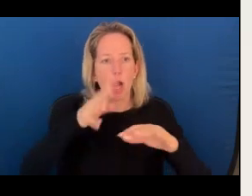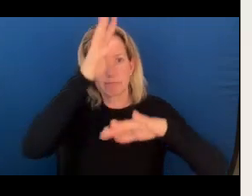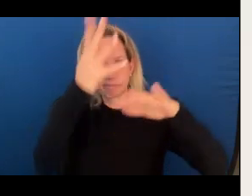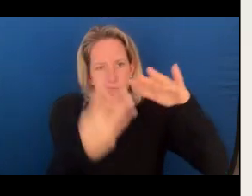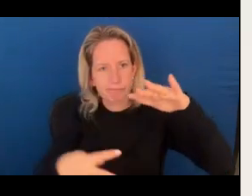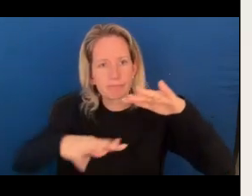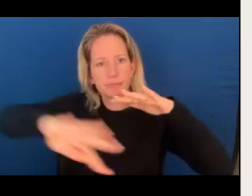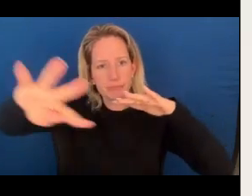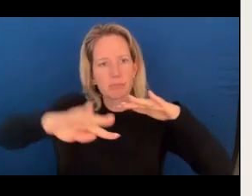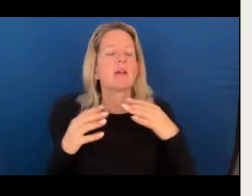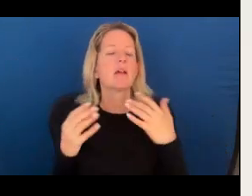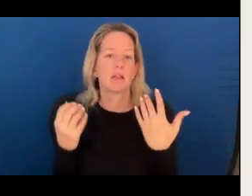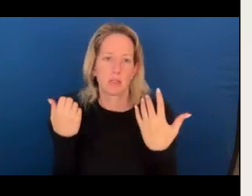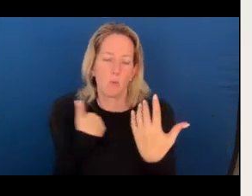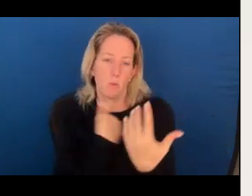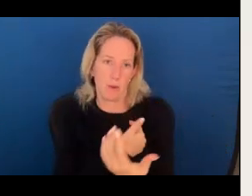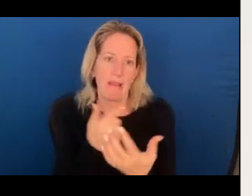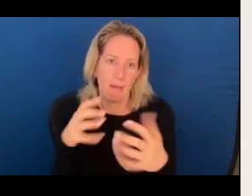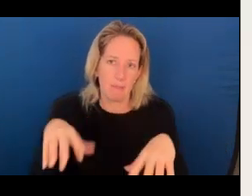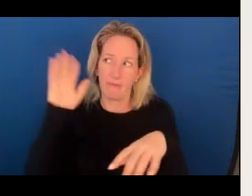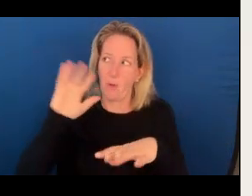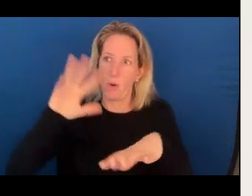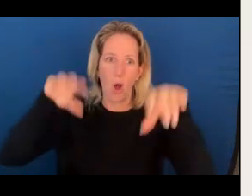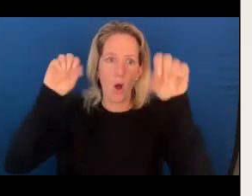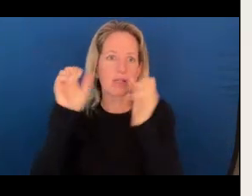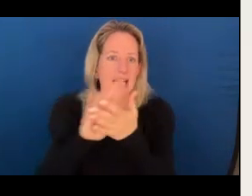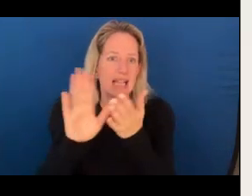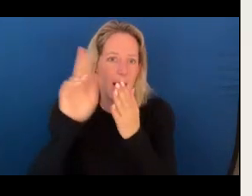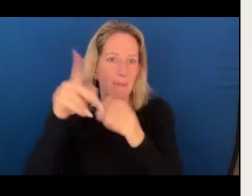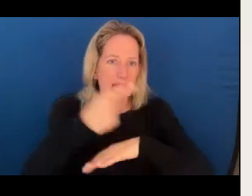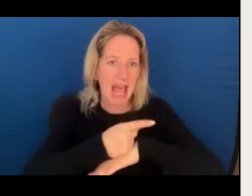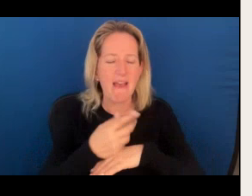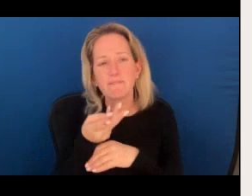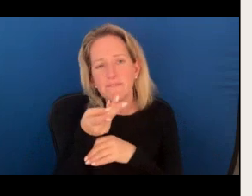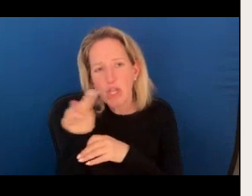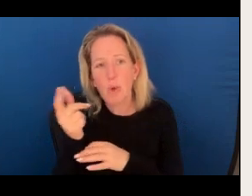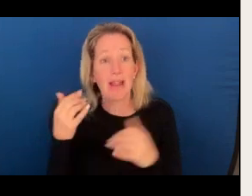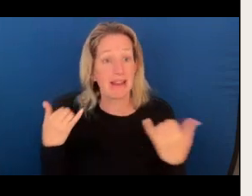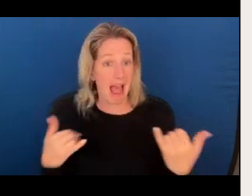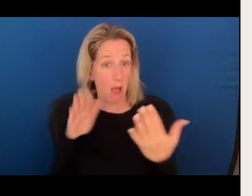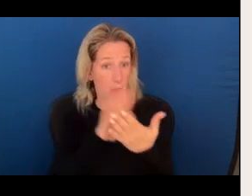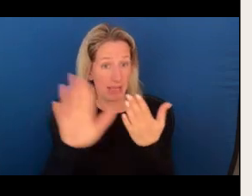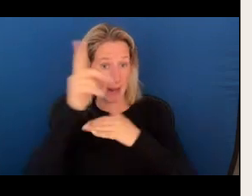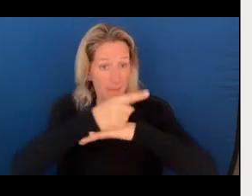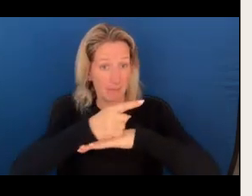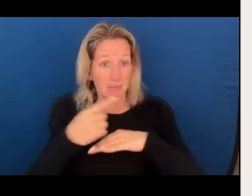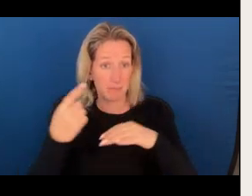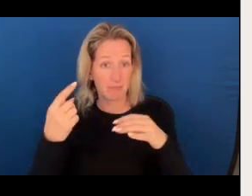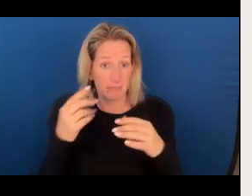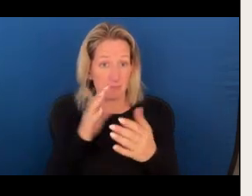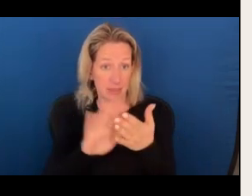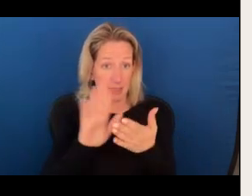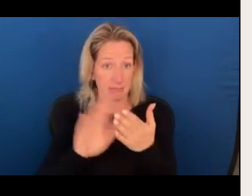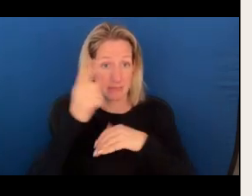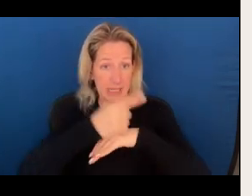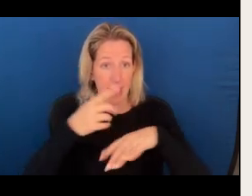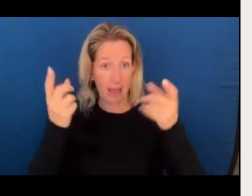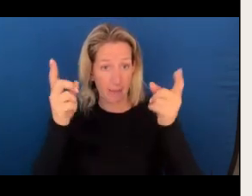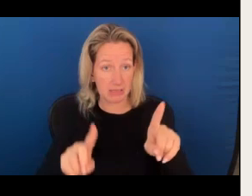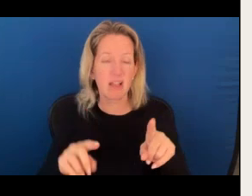now. Before, we'd have cleanup days and you might have a few. Now you have a cleanup day, you have 20, 30 show up. So it's growing. It's